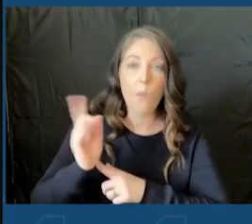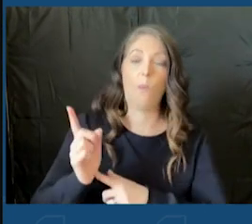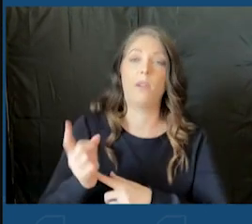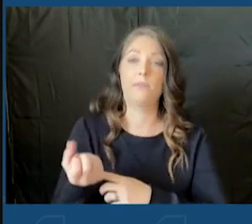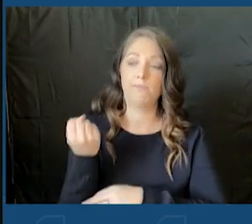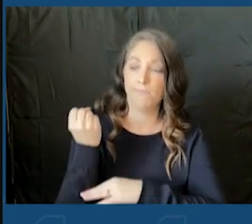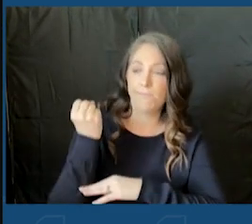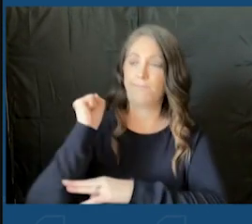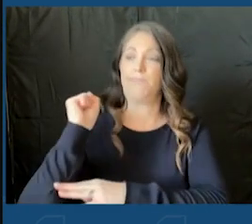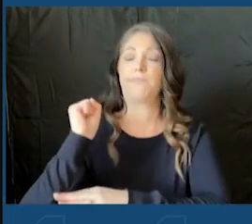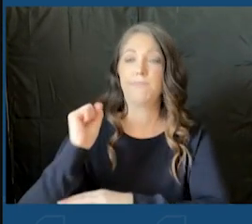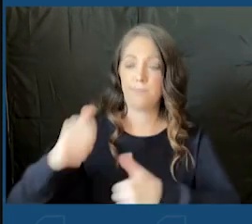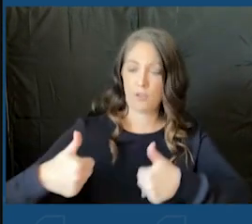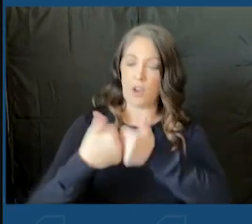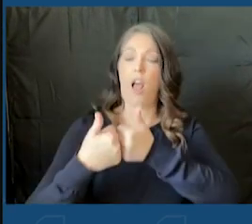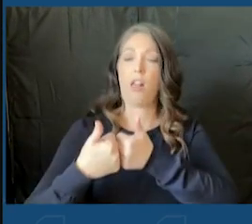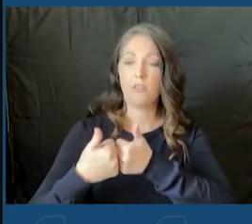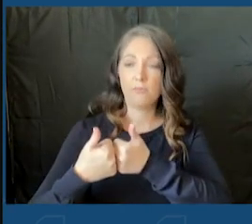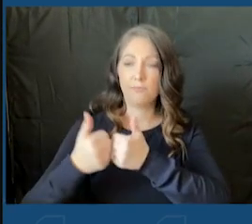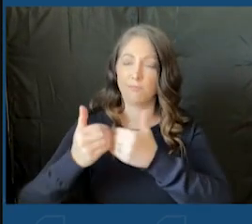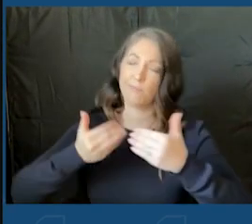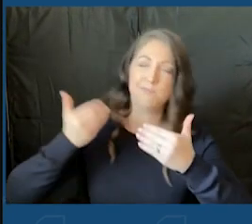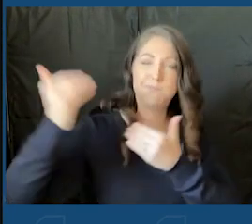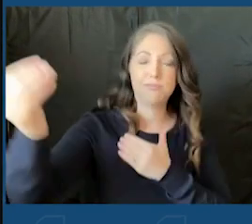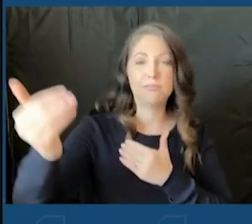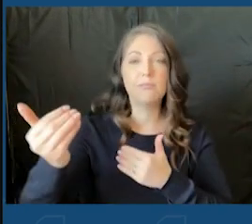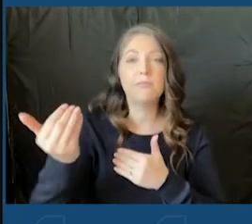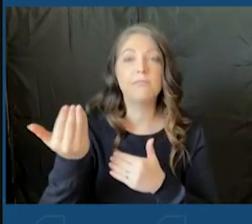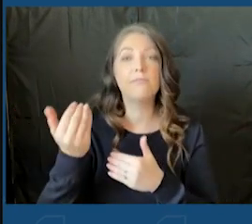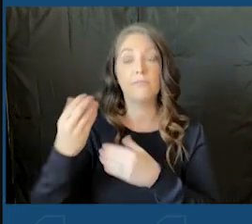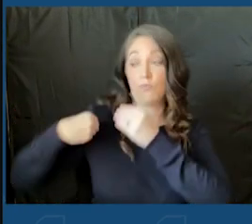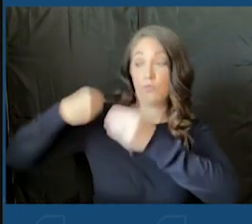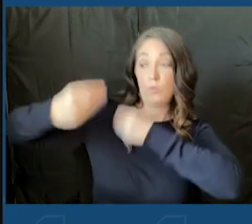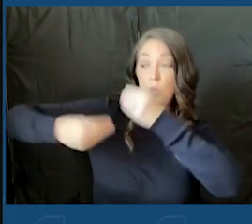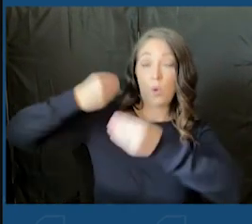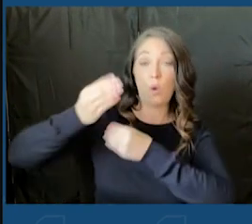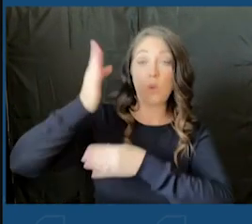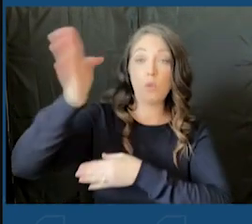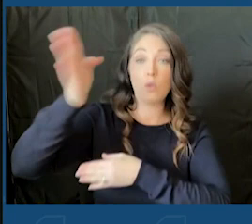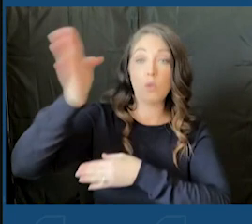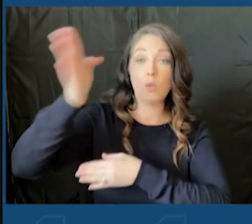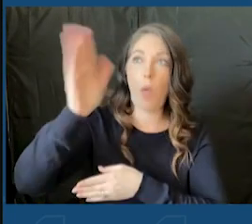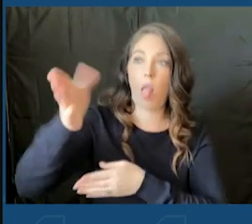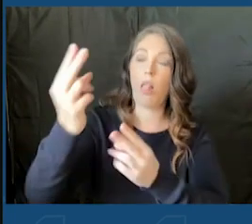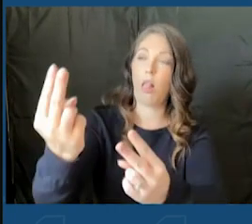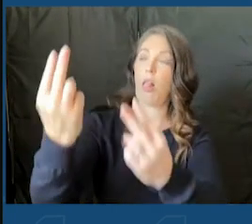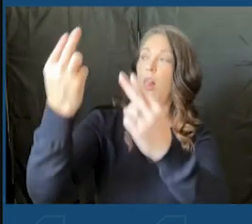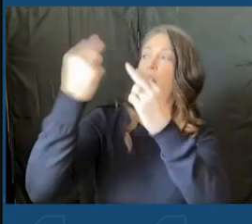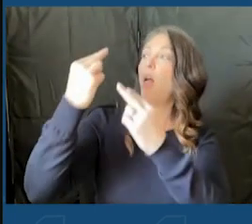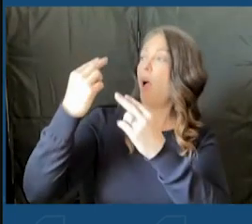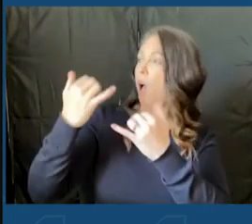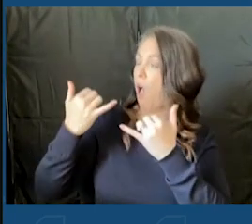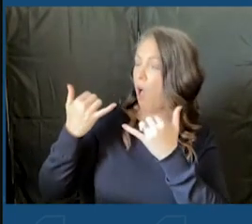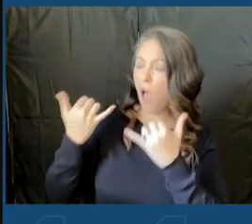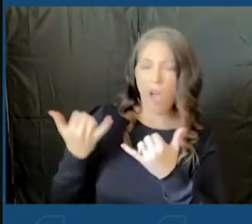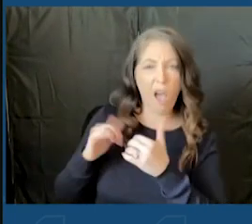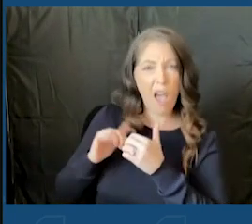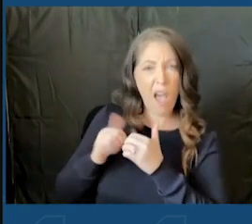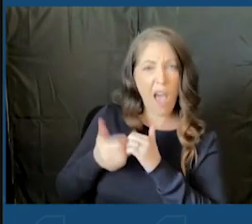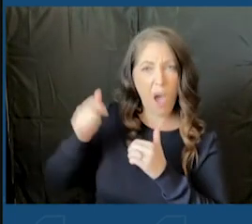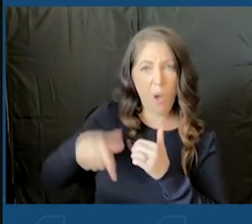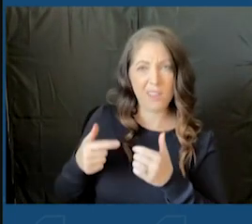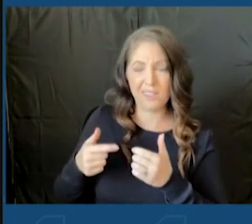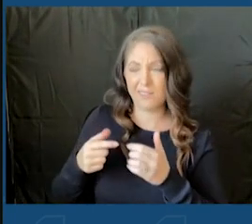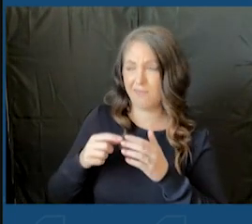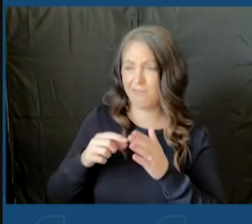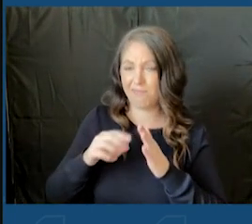challenge, and blow right past it. And let generations from now look back at us and a place where they say, how did this state, this city that